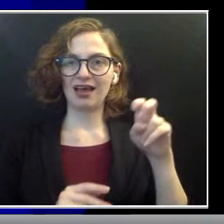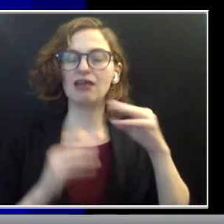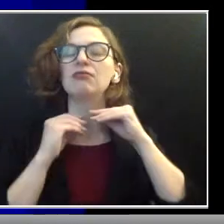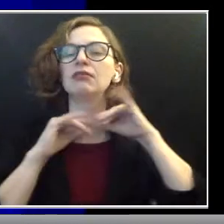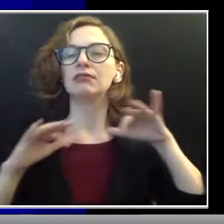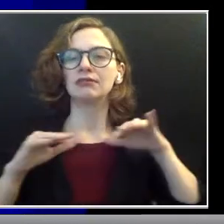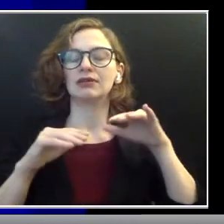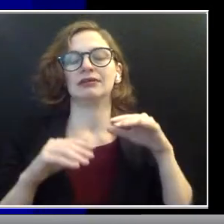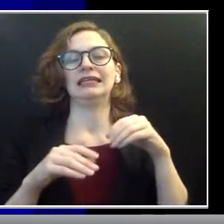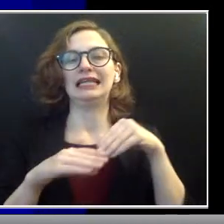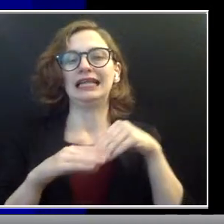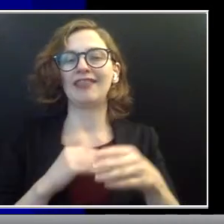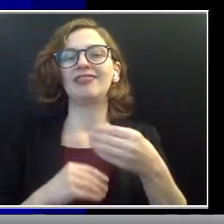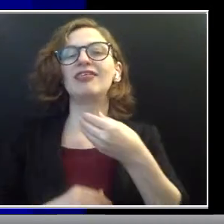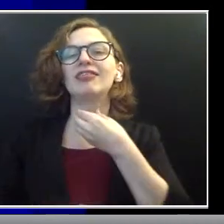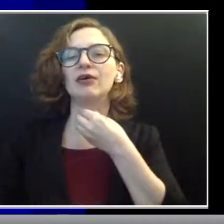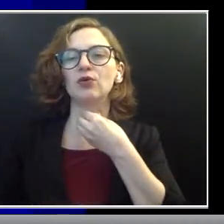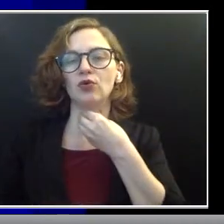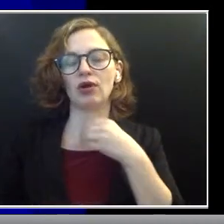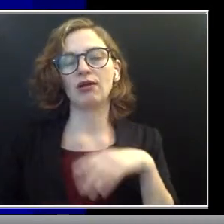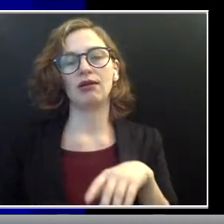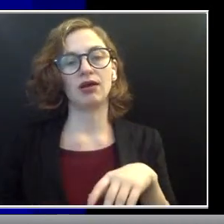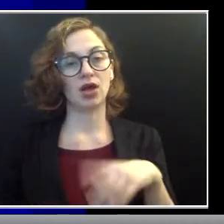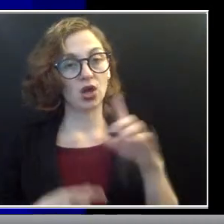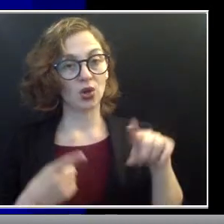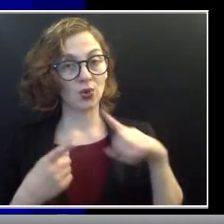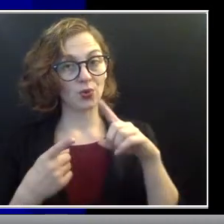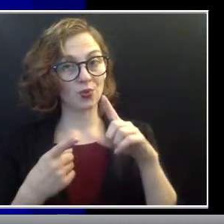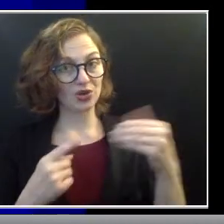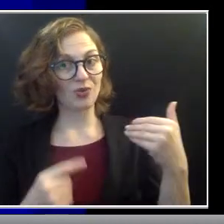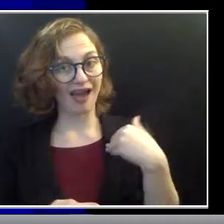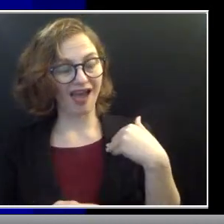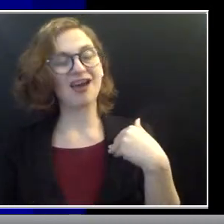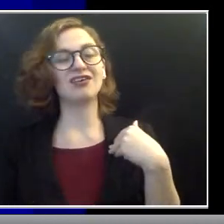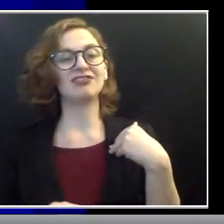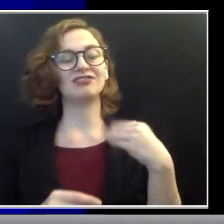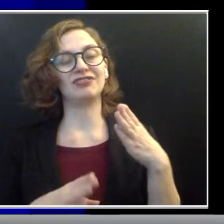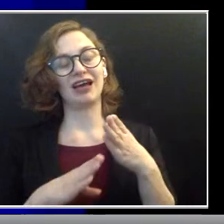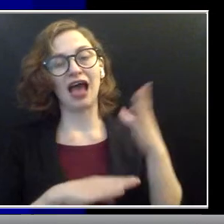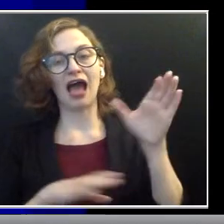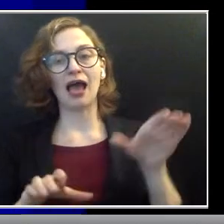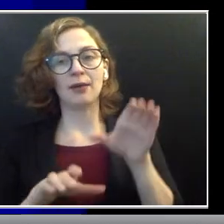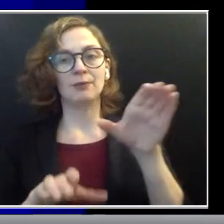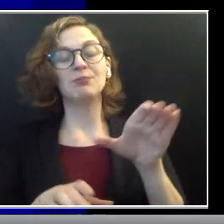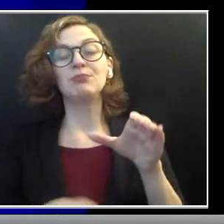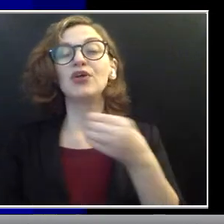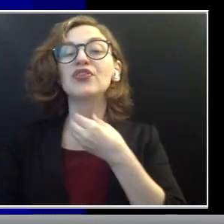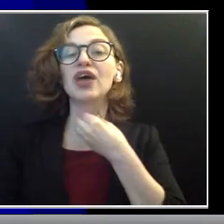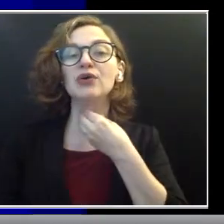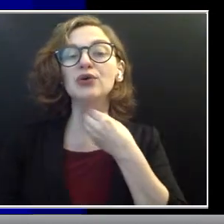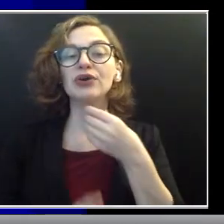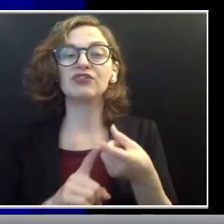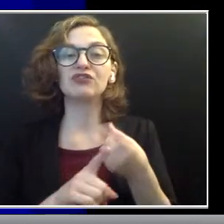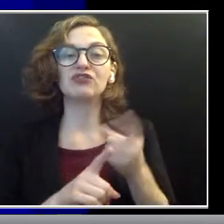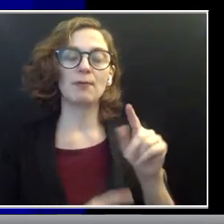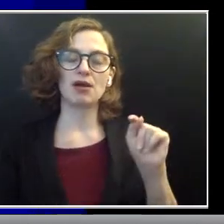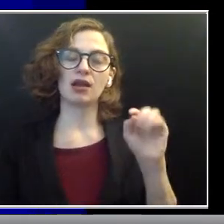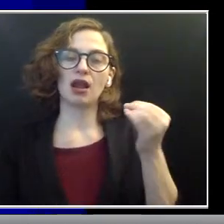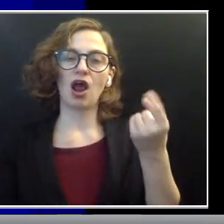When we have hyperthyroidism due to a toxic nodule, we'll just see a single focus of the black area, and the rest of the gland will